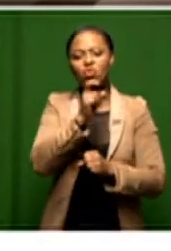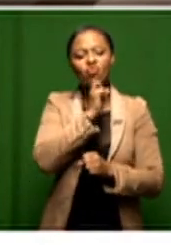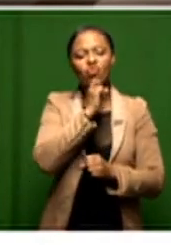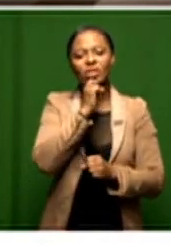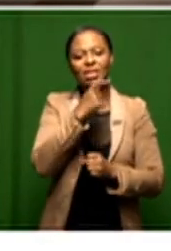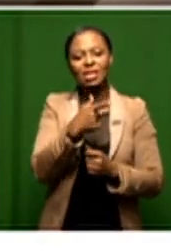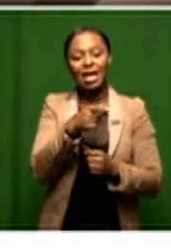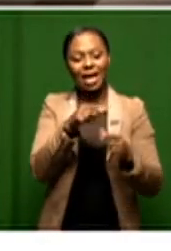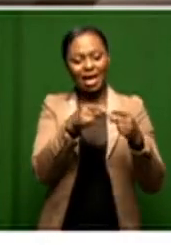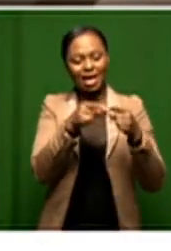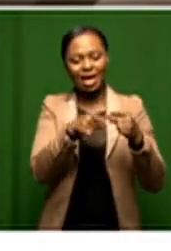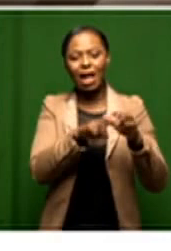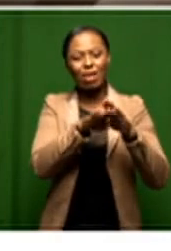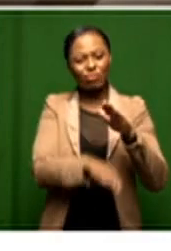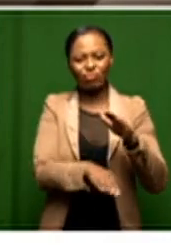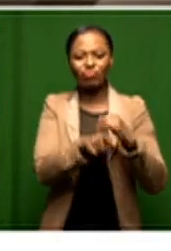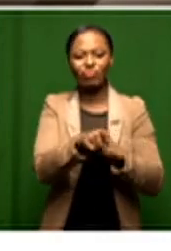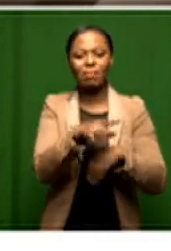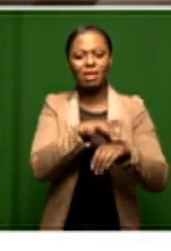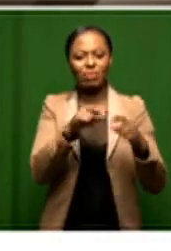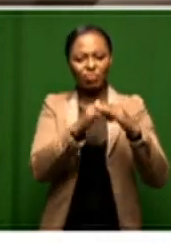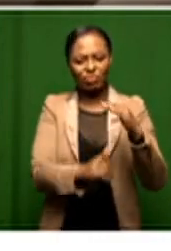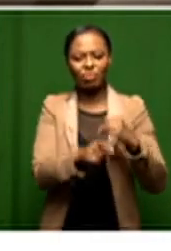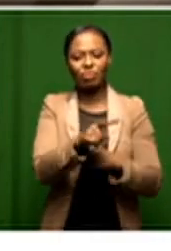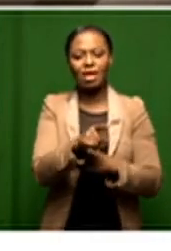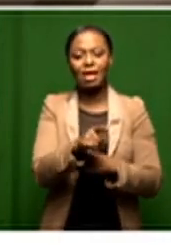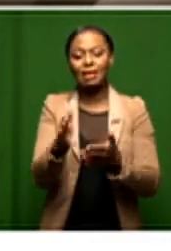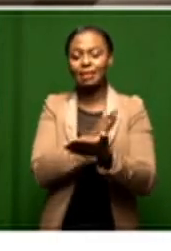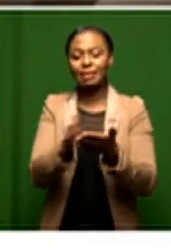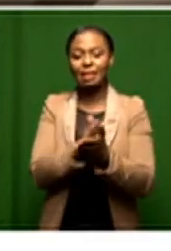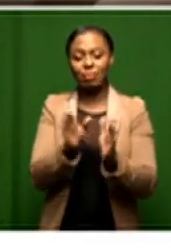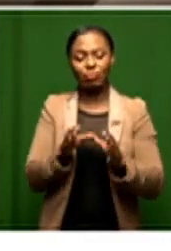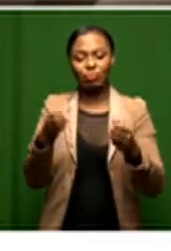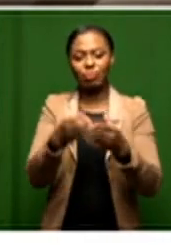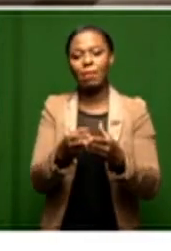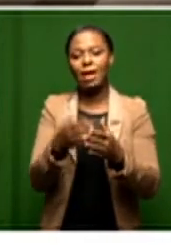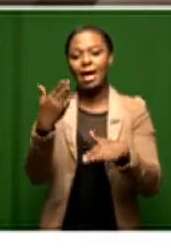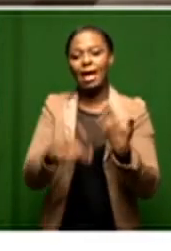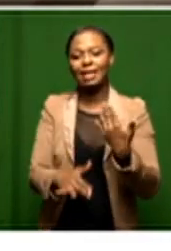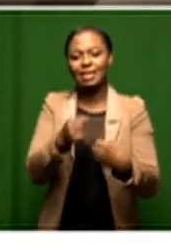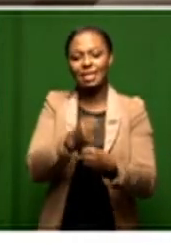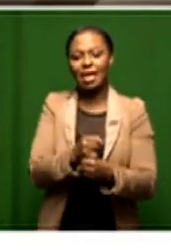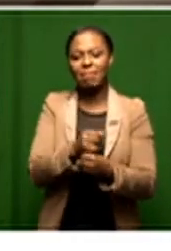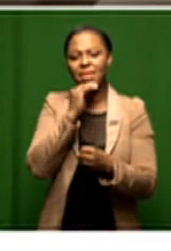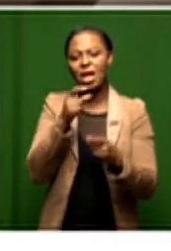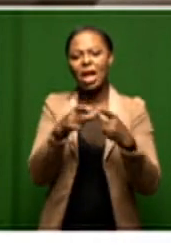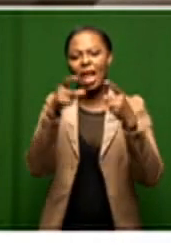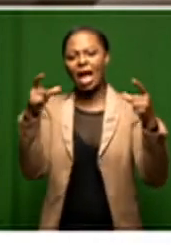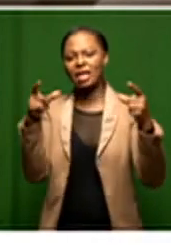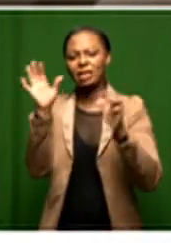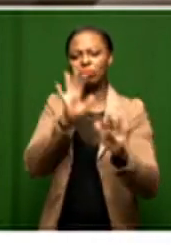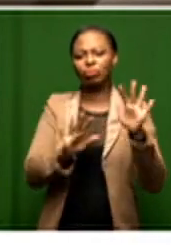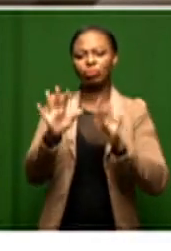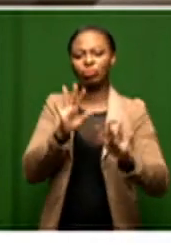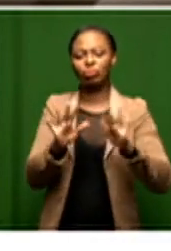in a typical healthcare year. And as a result, some schemes ended the year with quite large surpluses, larger than